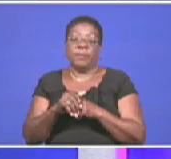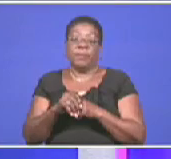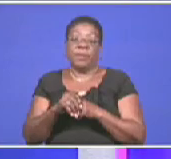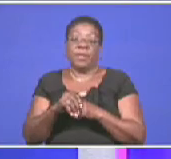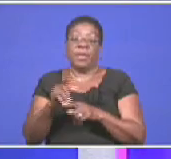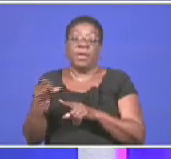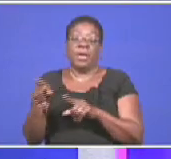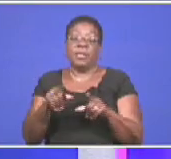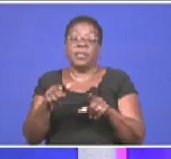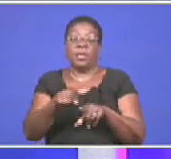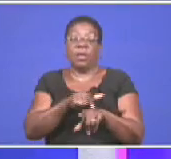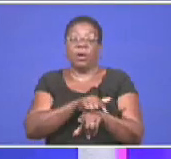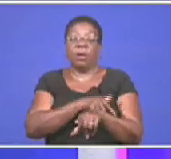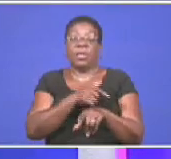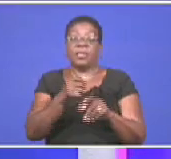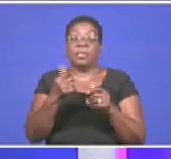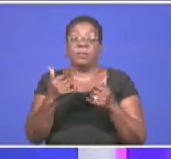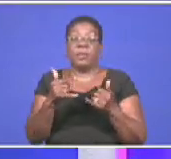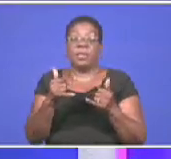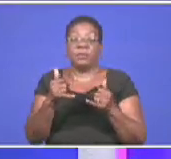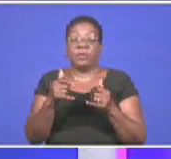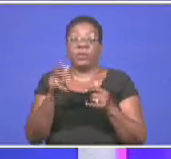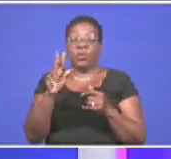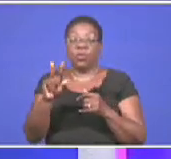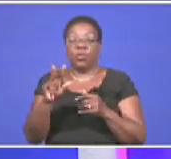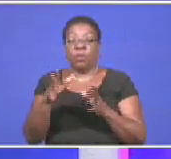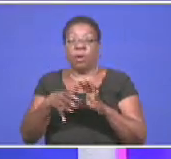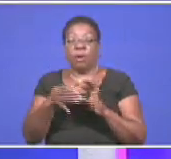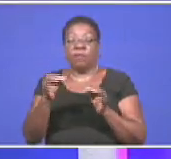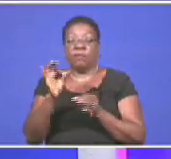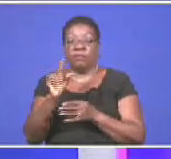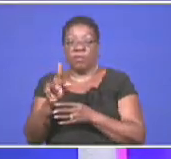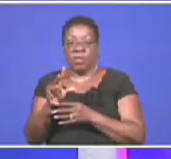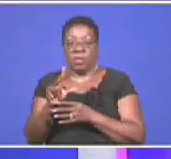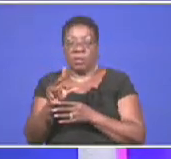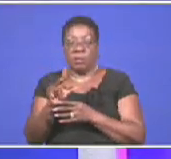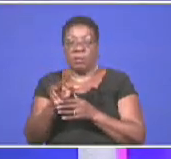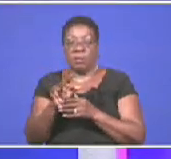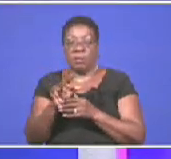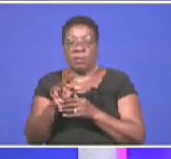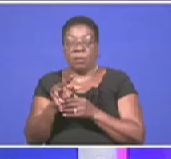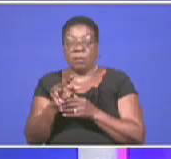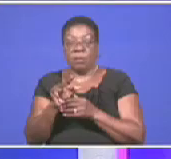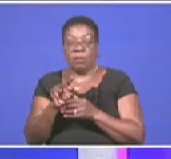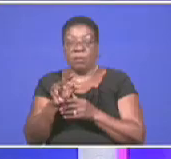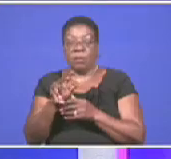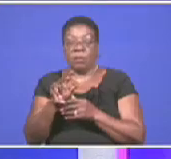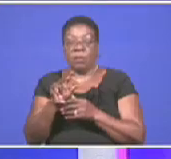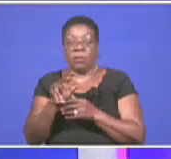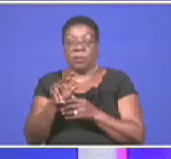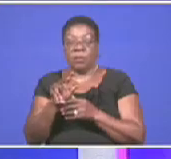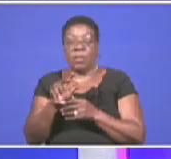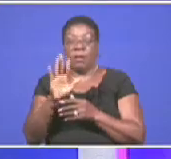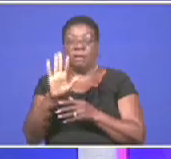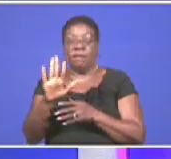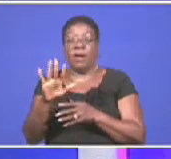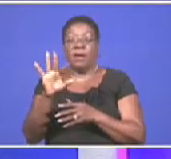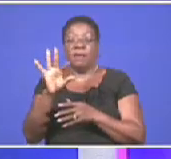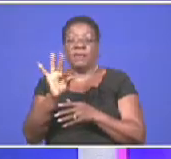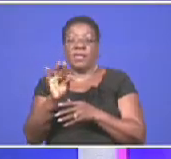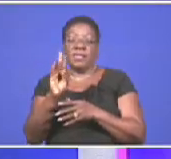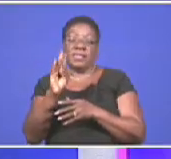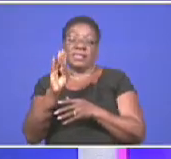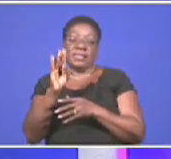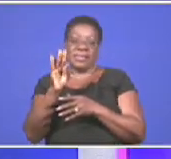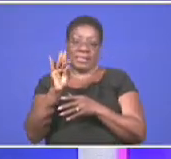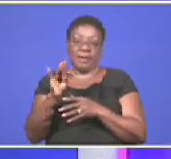as the Bahamas Jet Flyers lost 2 of 3 to Clayton Gardner and Associates. Driscoll Roche had a 237 game, a 597 set